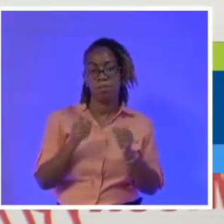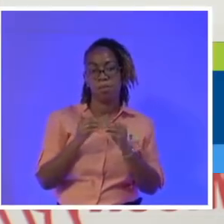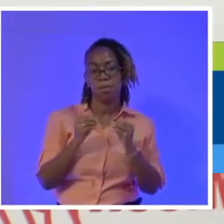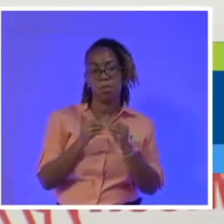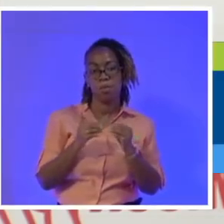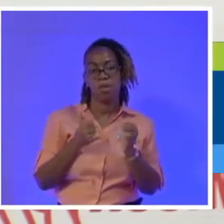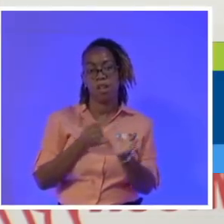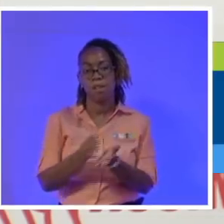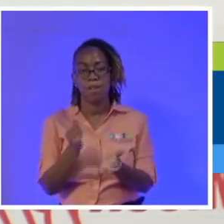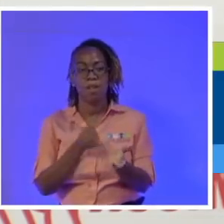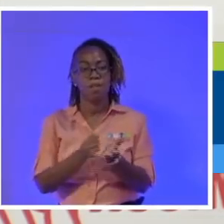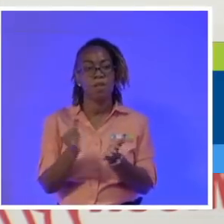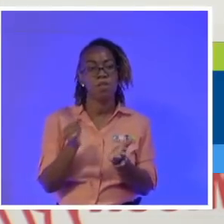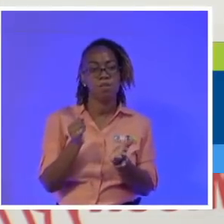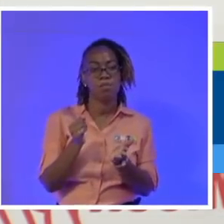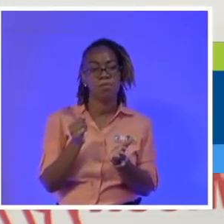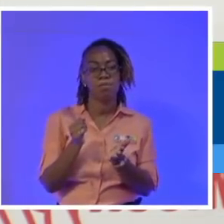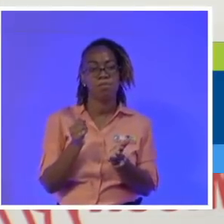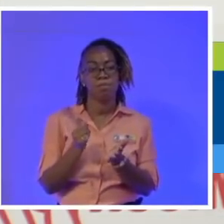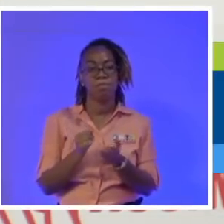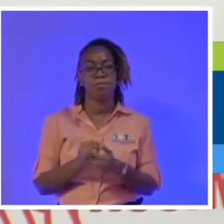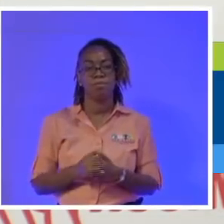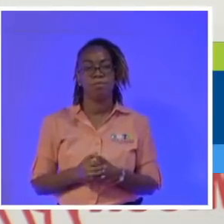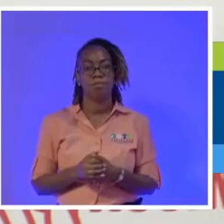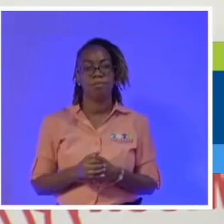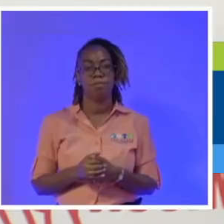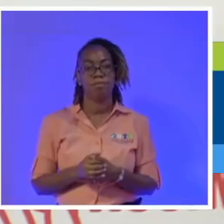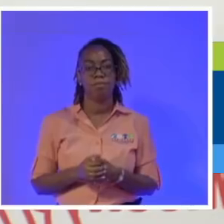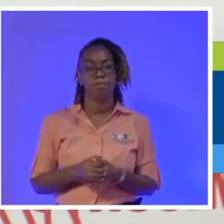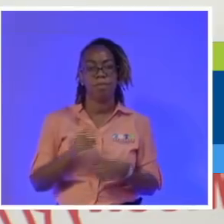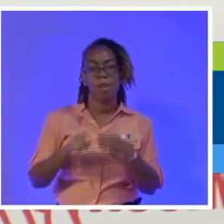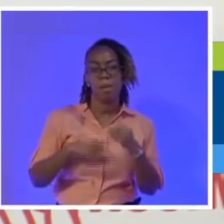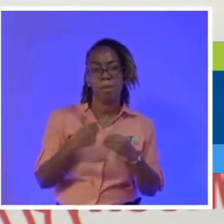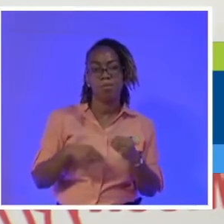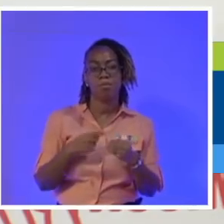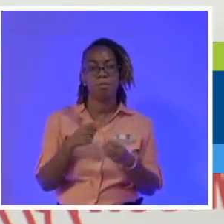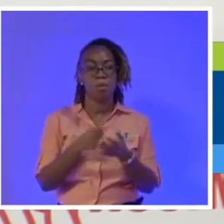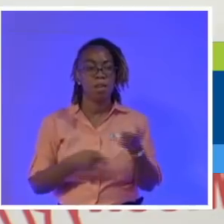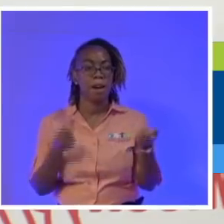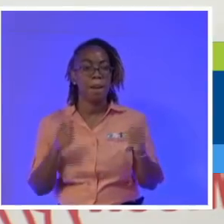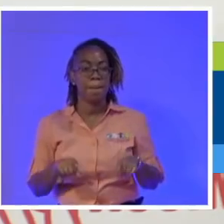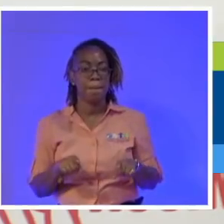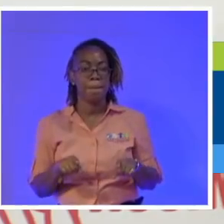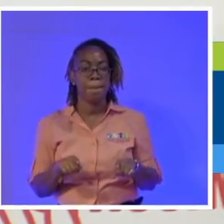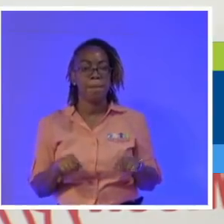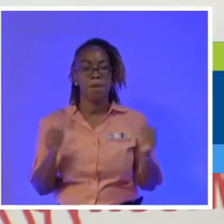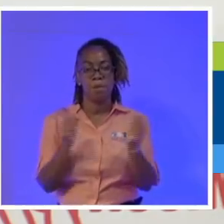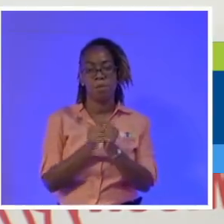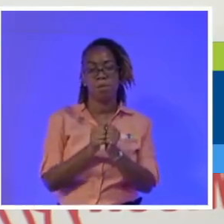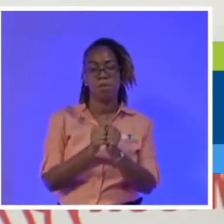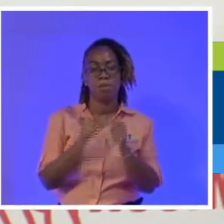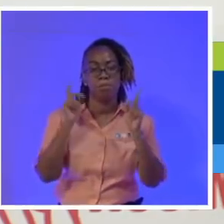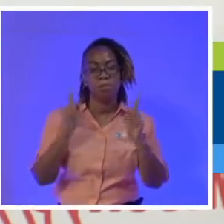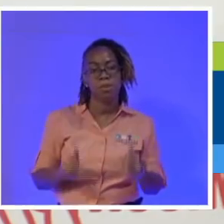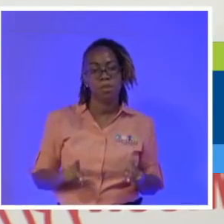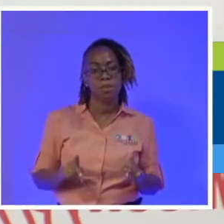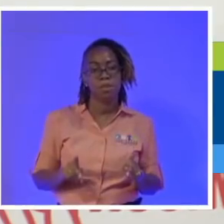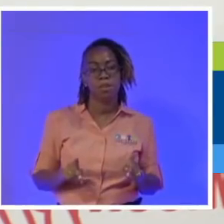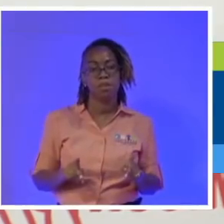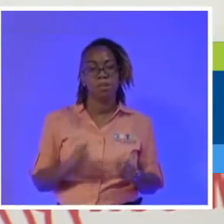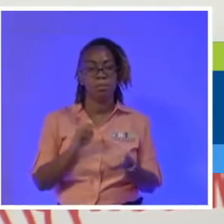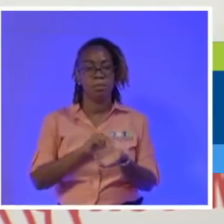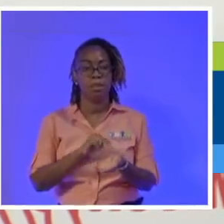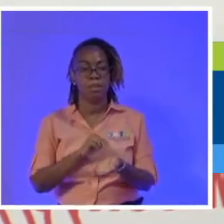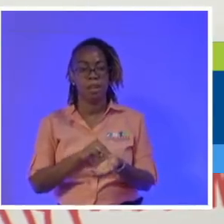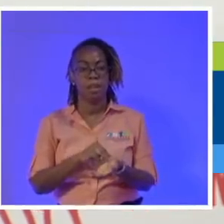events, the types of symptoms, the actual unfolding of the medical event, and the